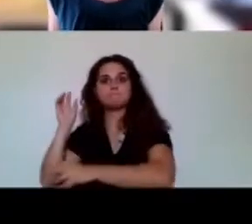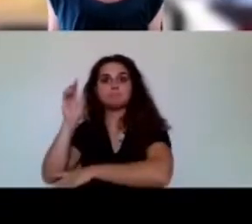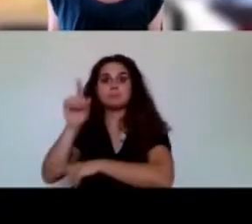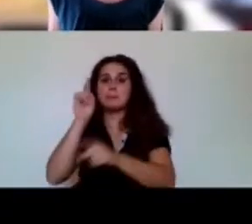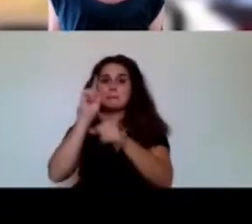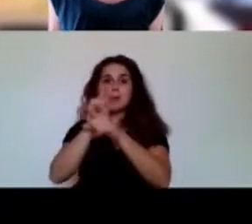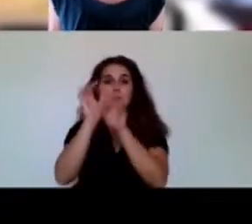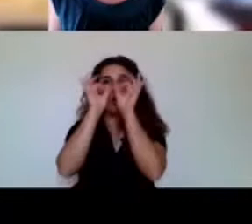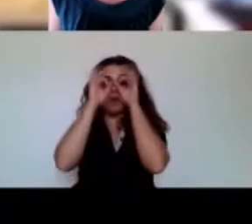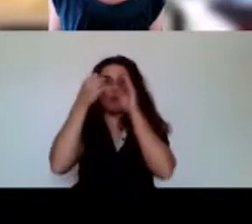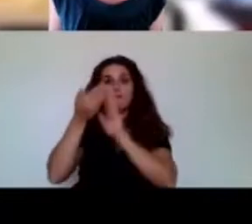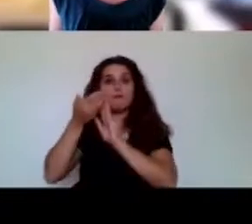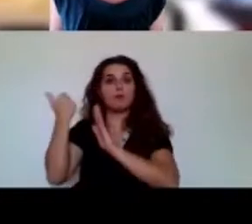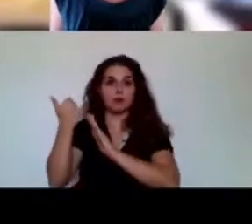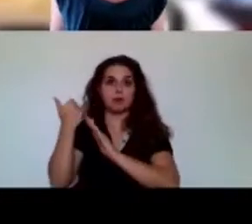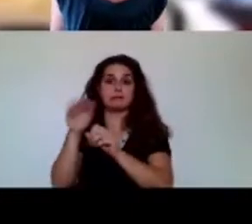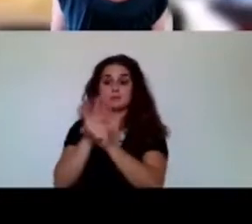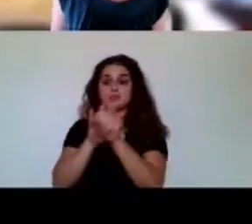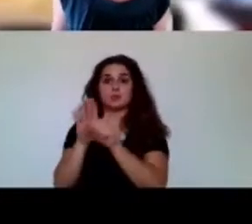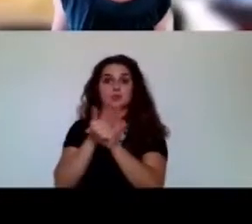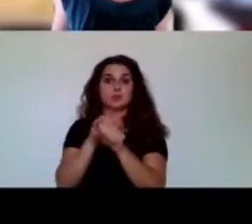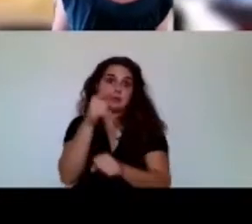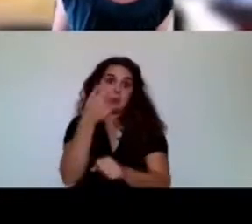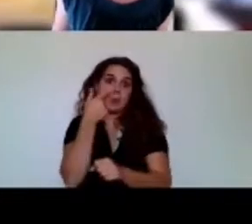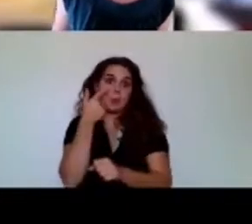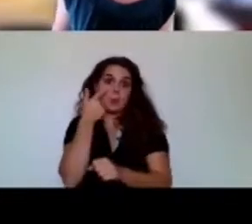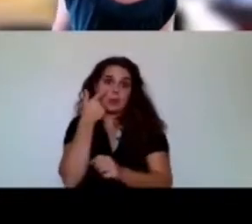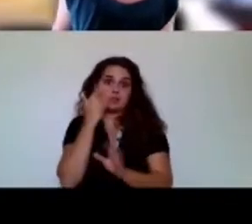again is a very familiar situation for Bruno.